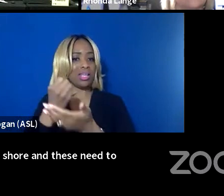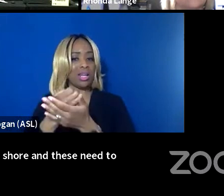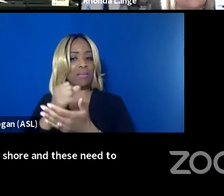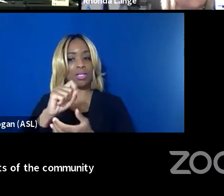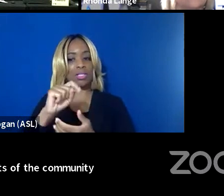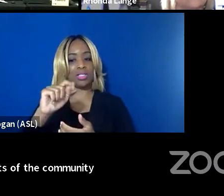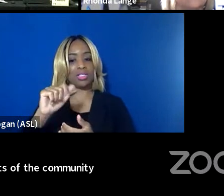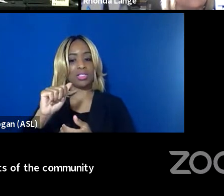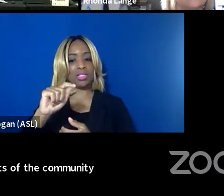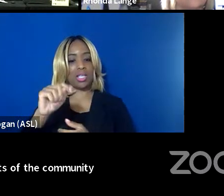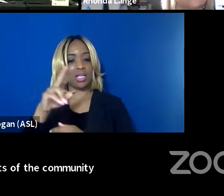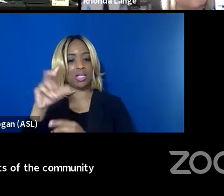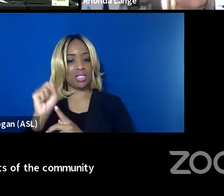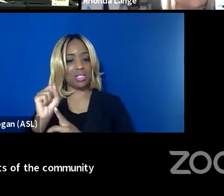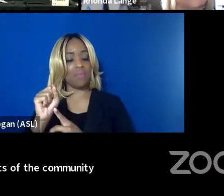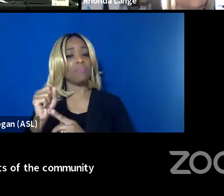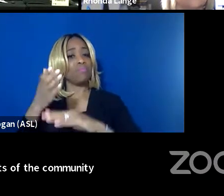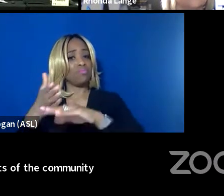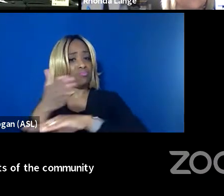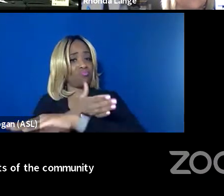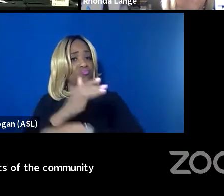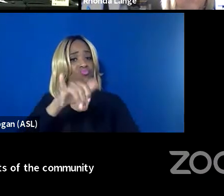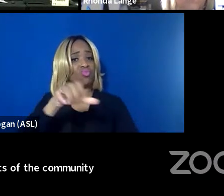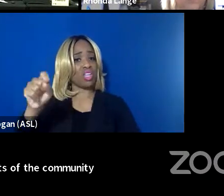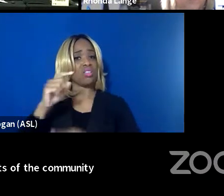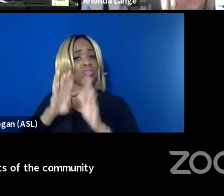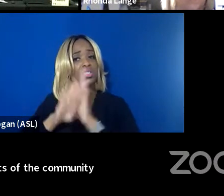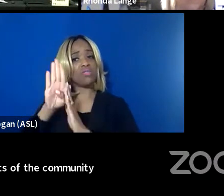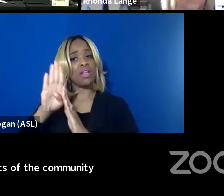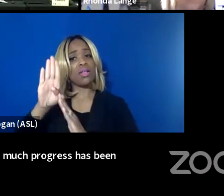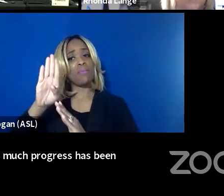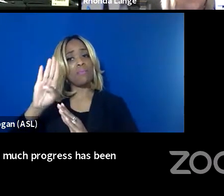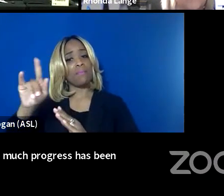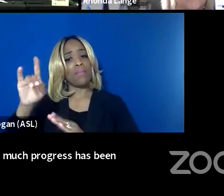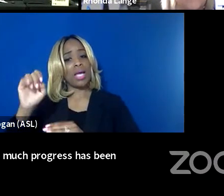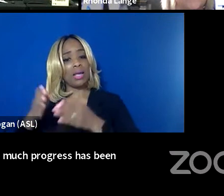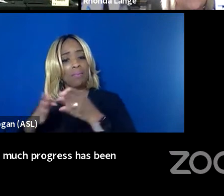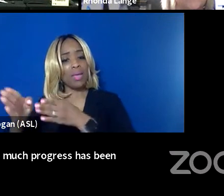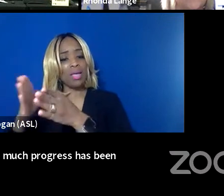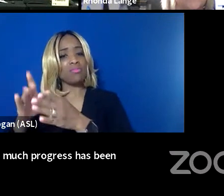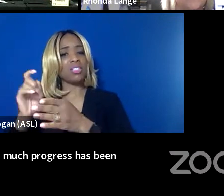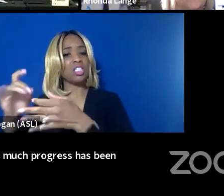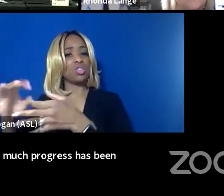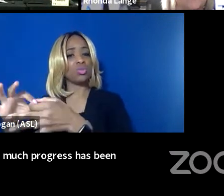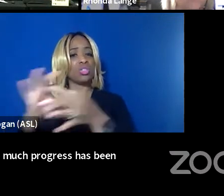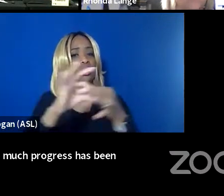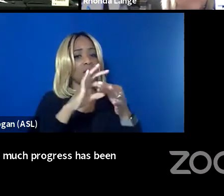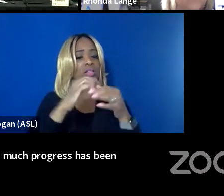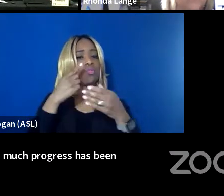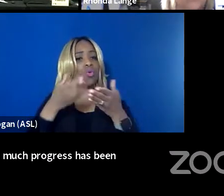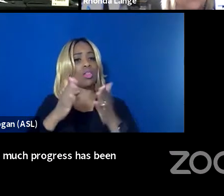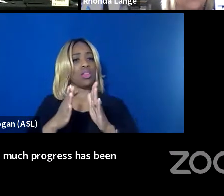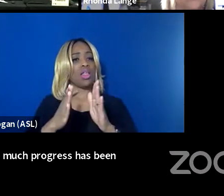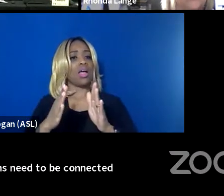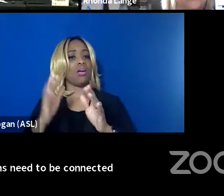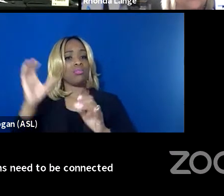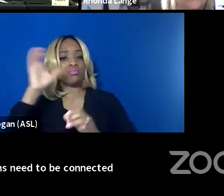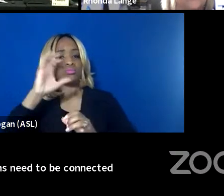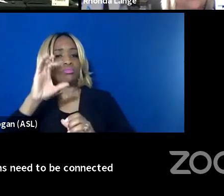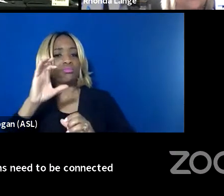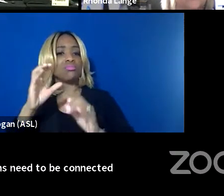status. While much progress has been made at developing bike paths, these paths need to be connected to allow exploring the coastline